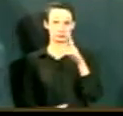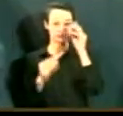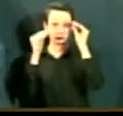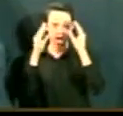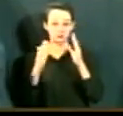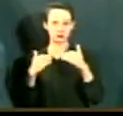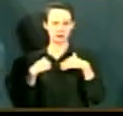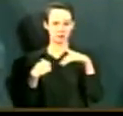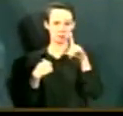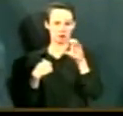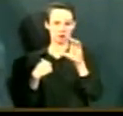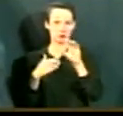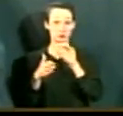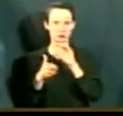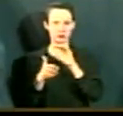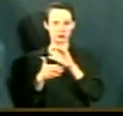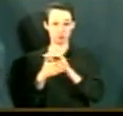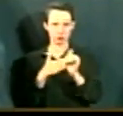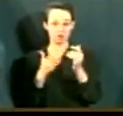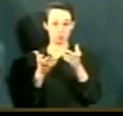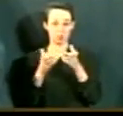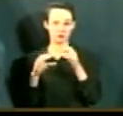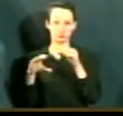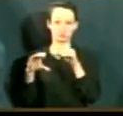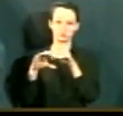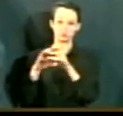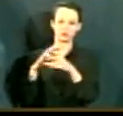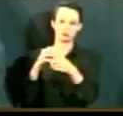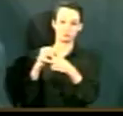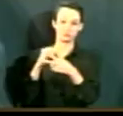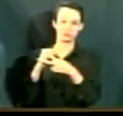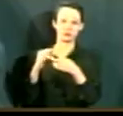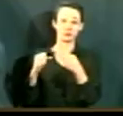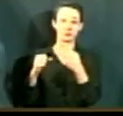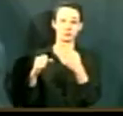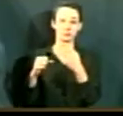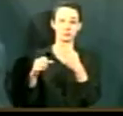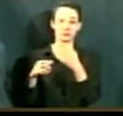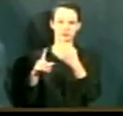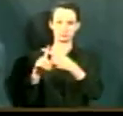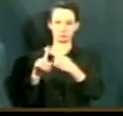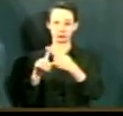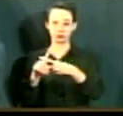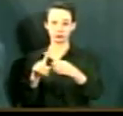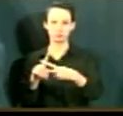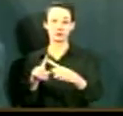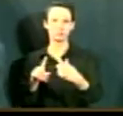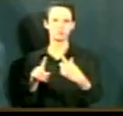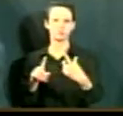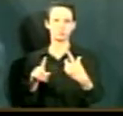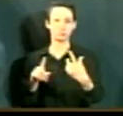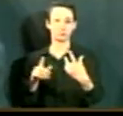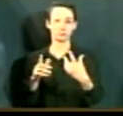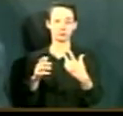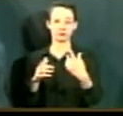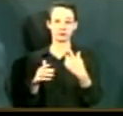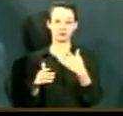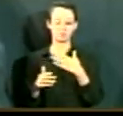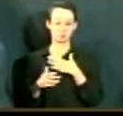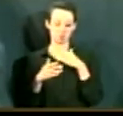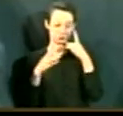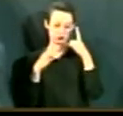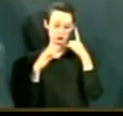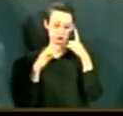I want to invest every month, then, and I put it in, and my